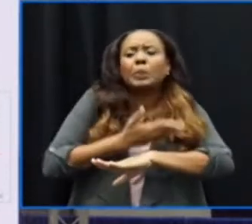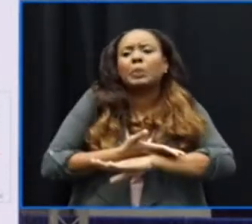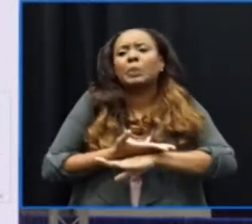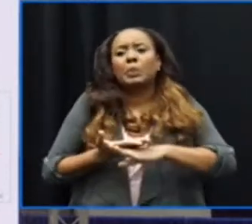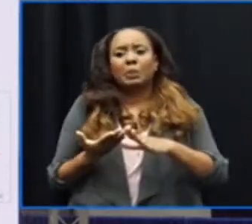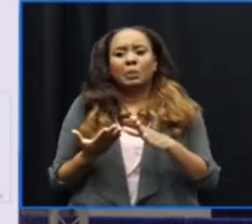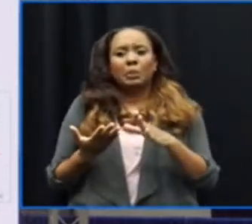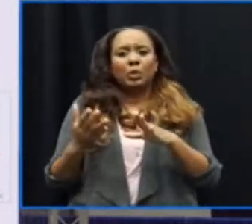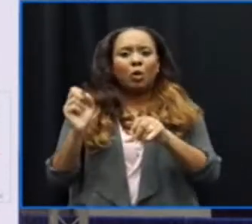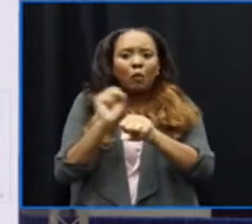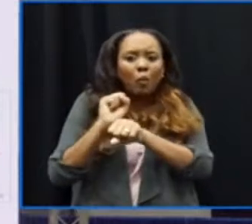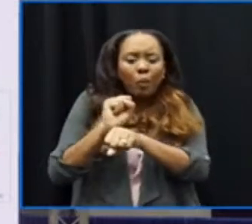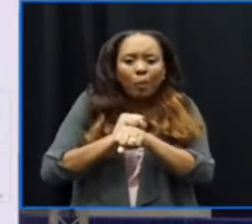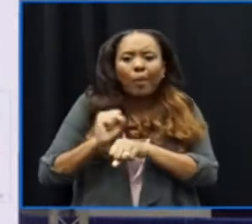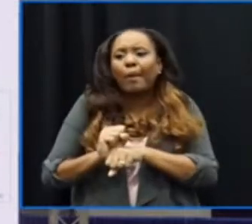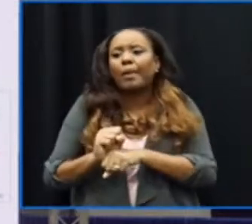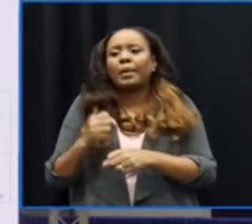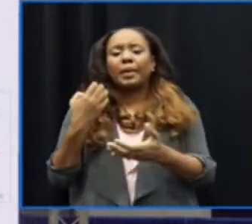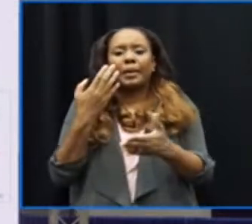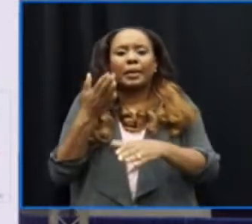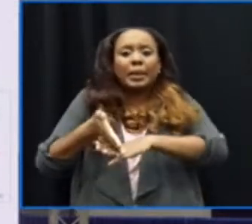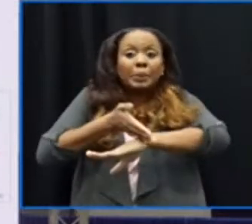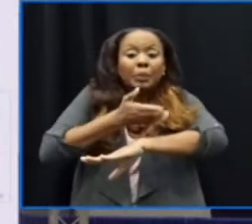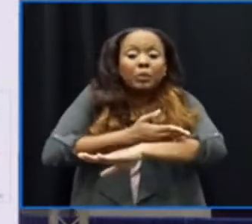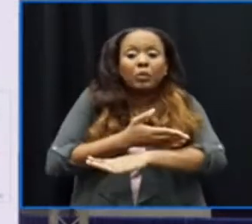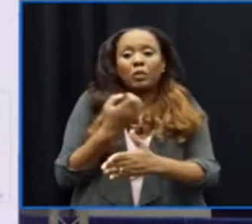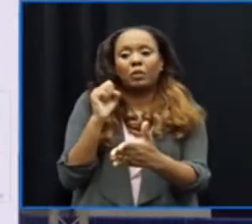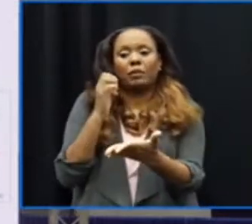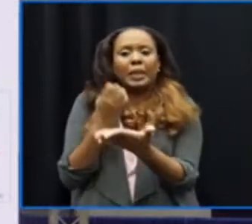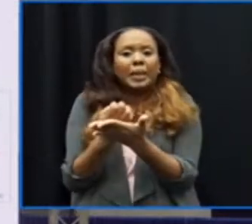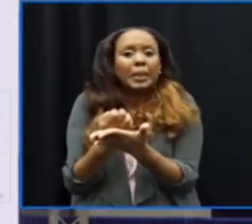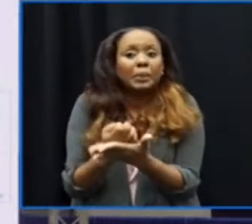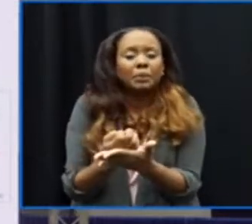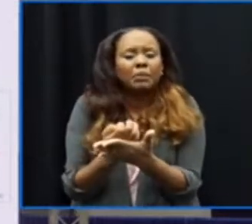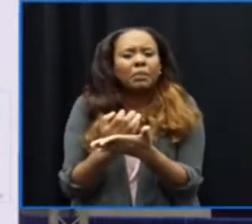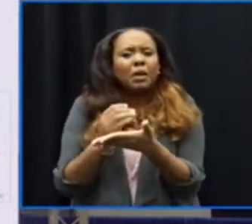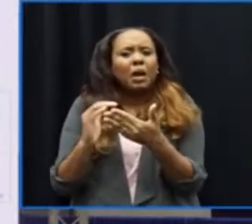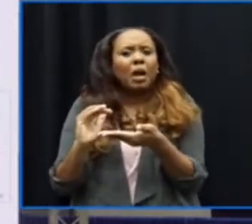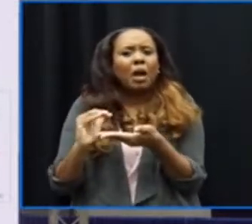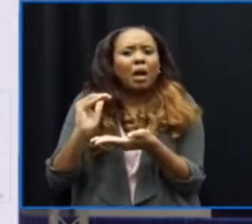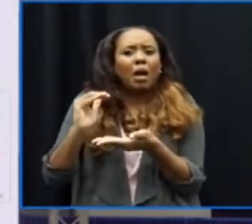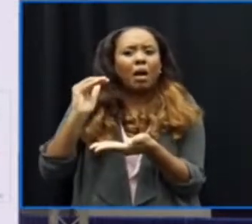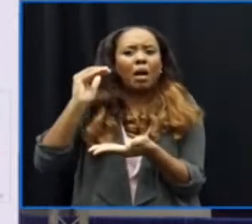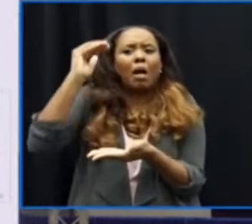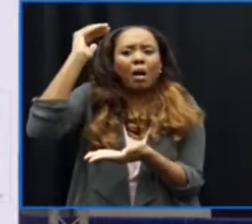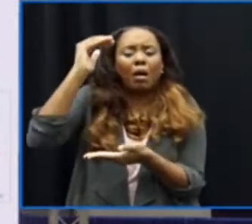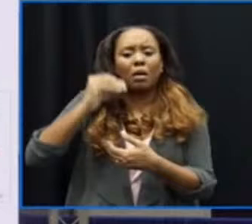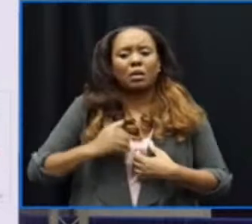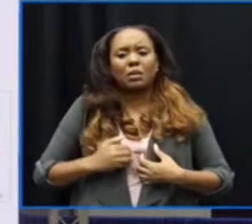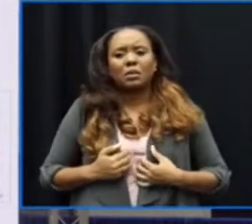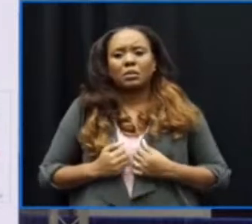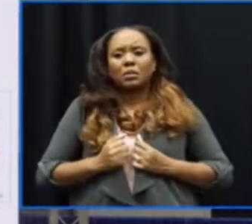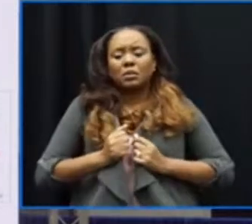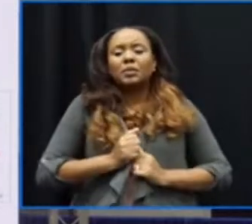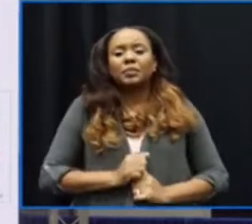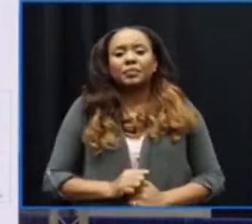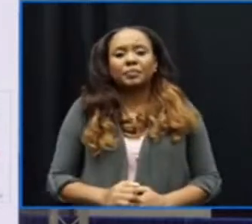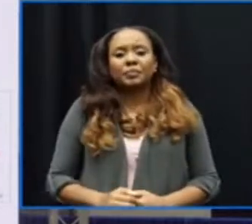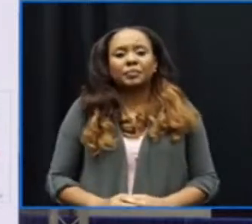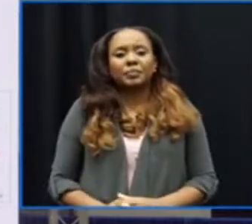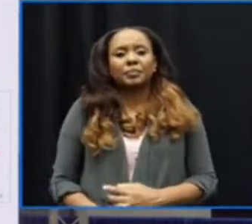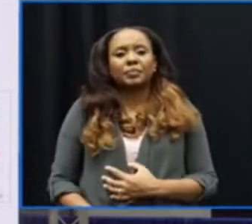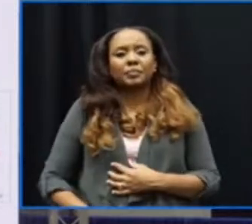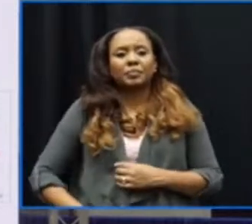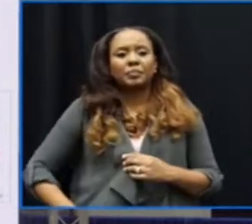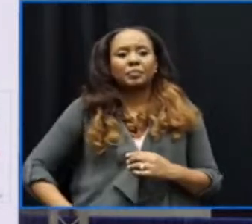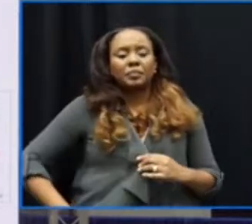increase the labor force and improve employment levels, that's a possibility. But on the current outlook, we are saying that every year